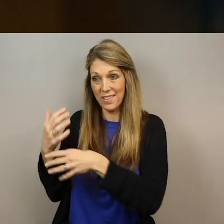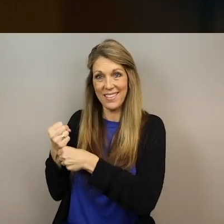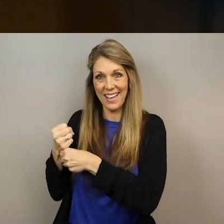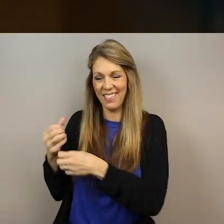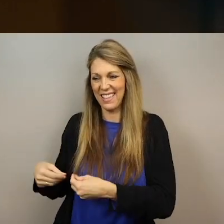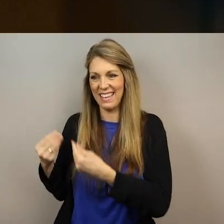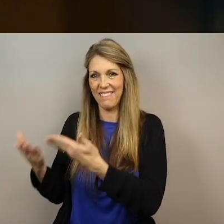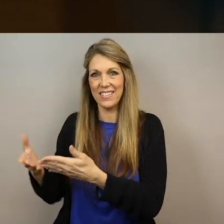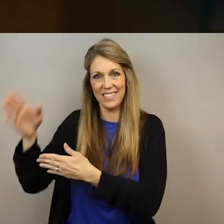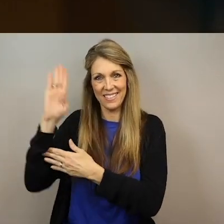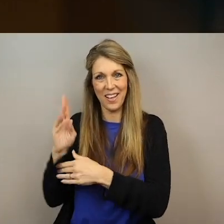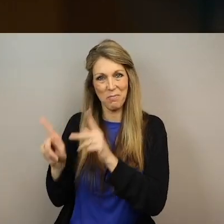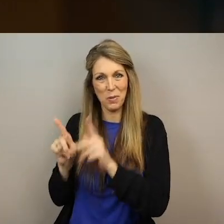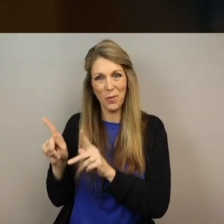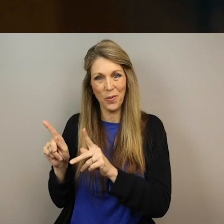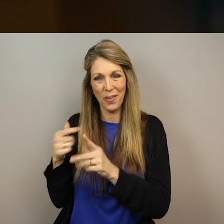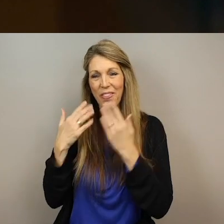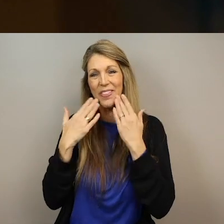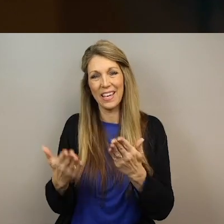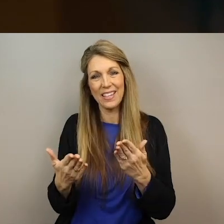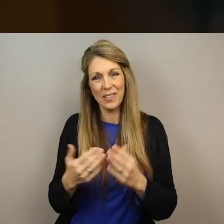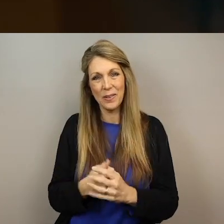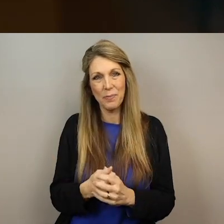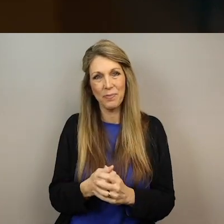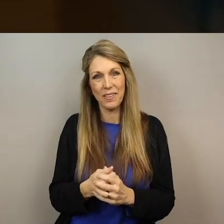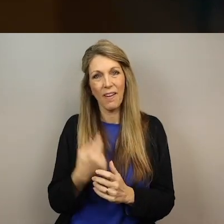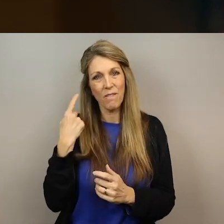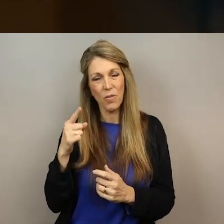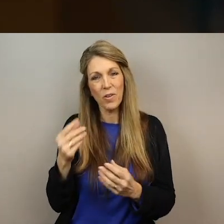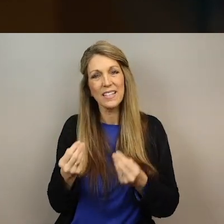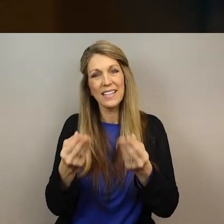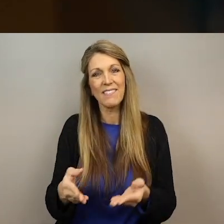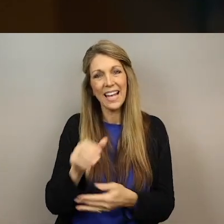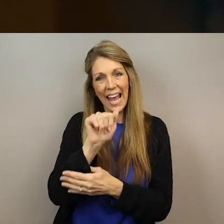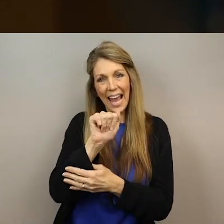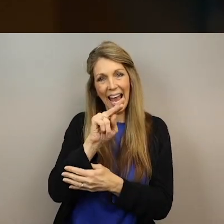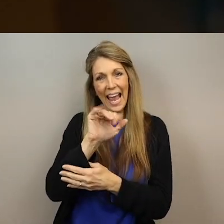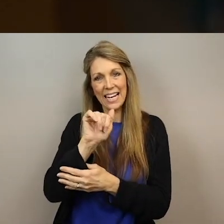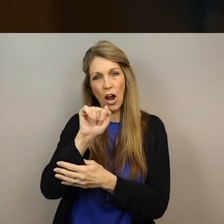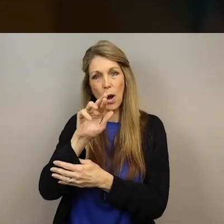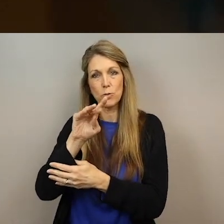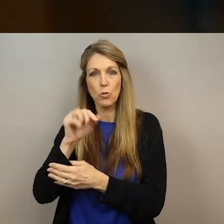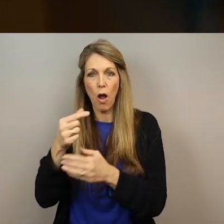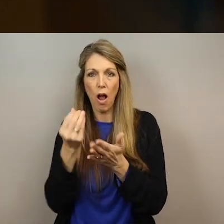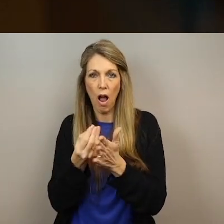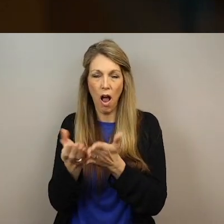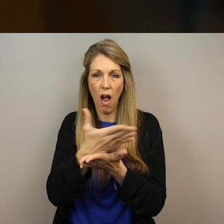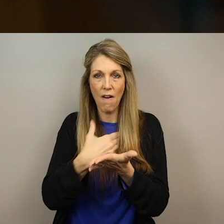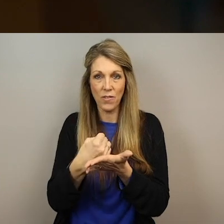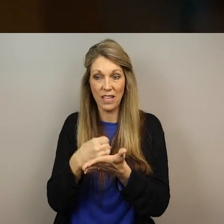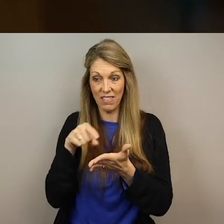of the generosity of God's people. So we want to say thank you. Thank you for giving to the Annie Armstrong Easter offering. This